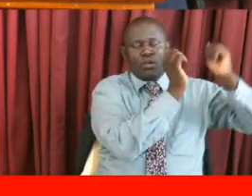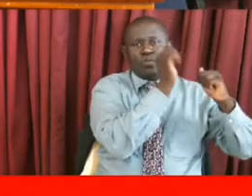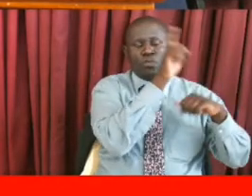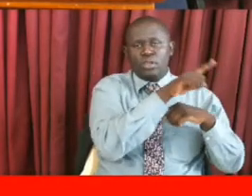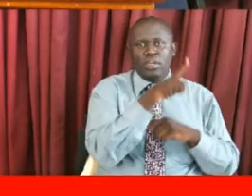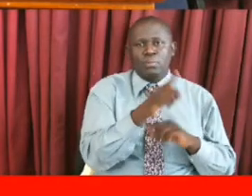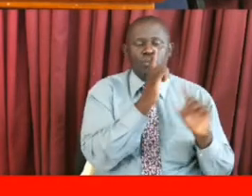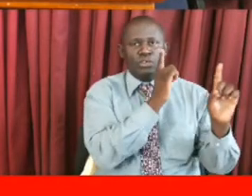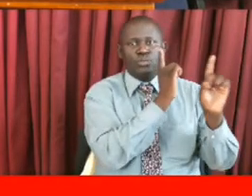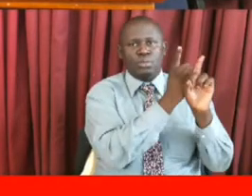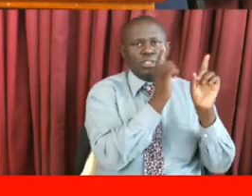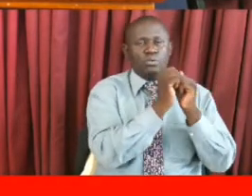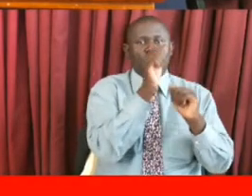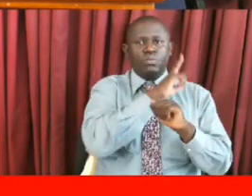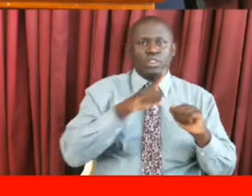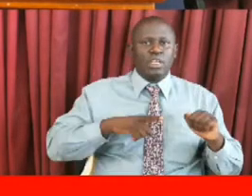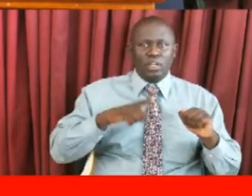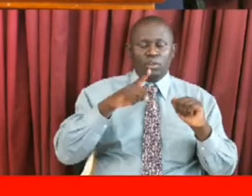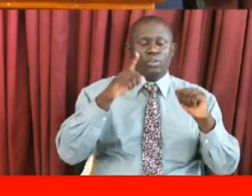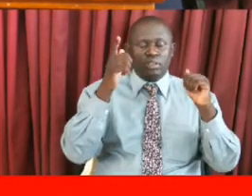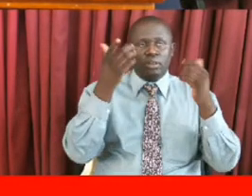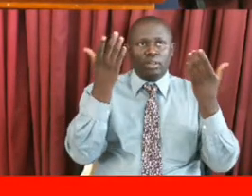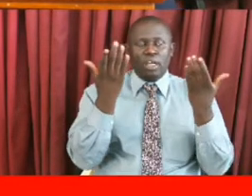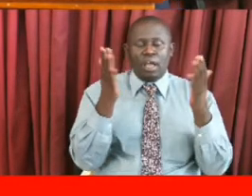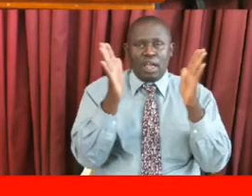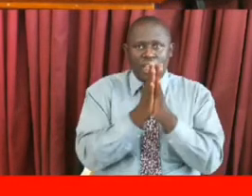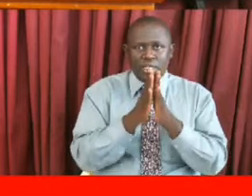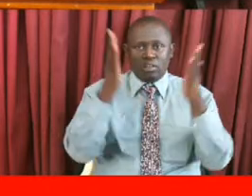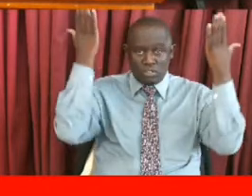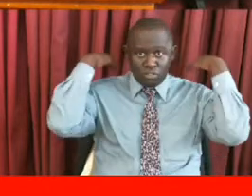air and so shall we ever be